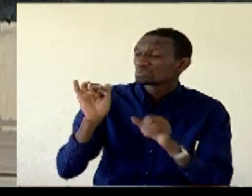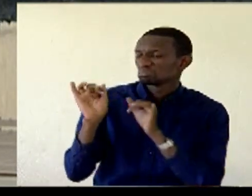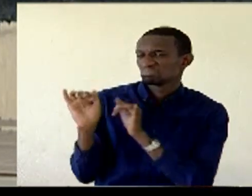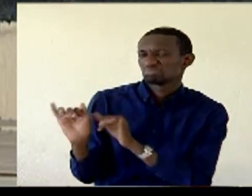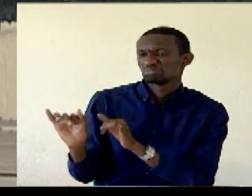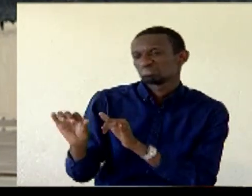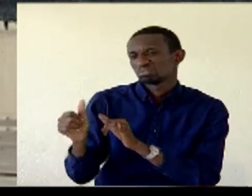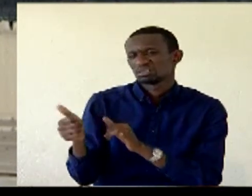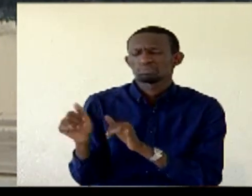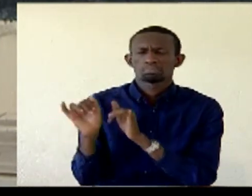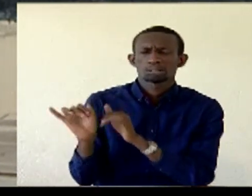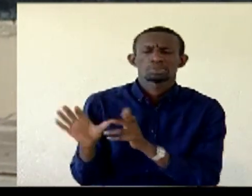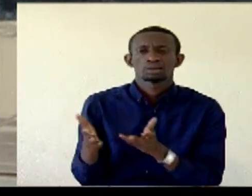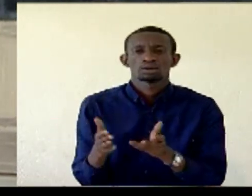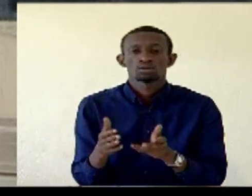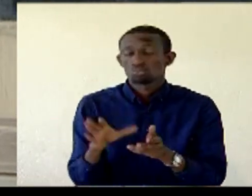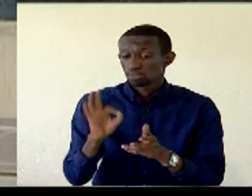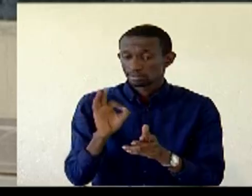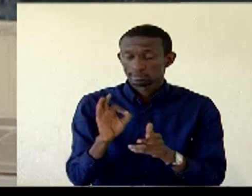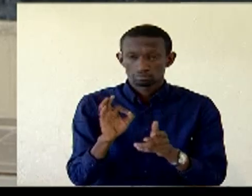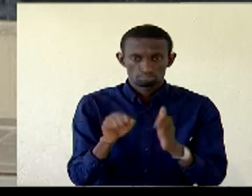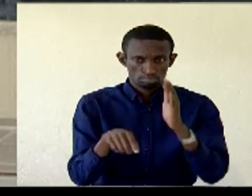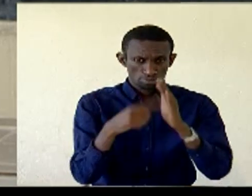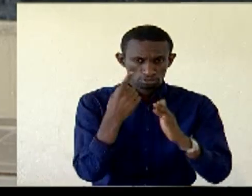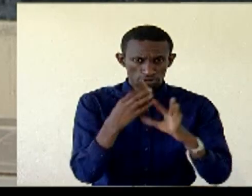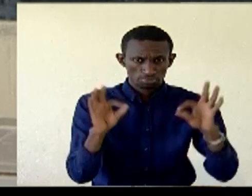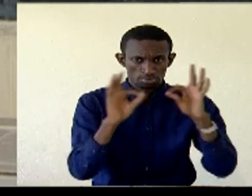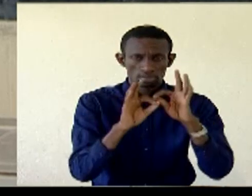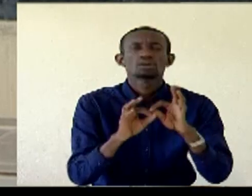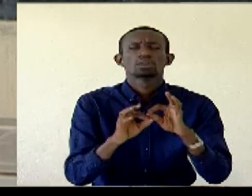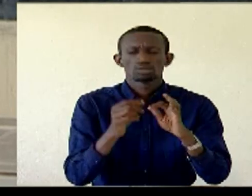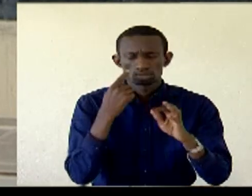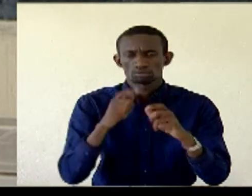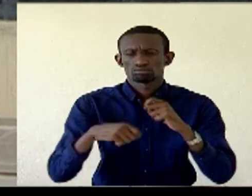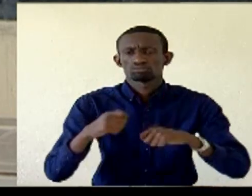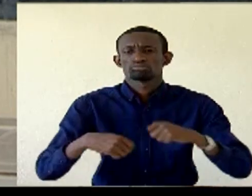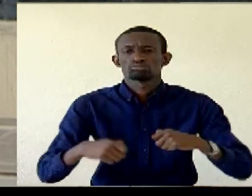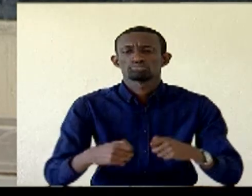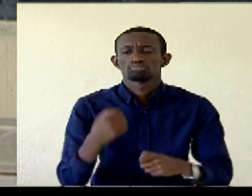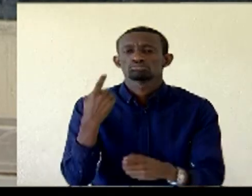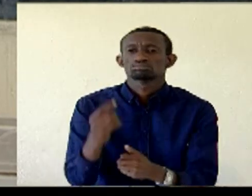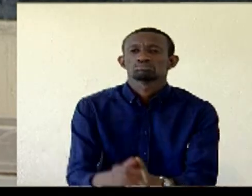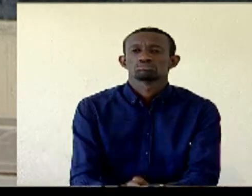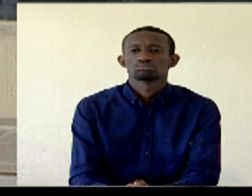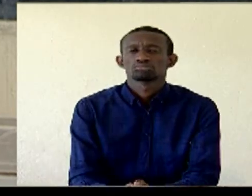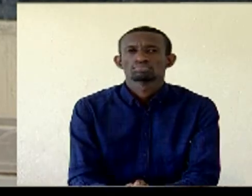you write the main product, then you have the reaction correct. So you have